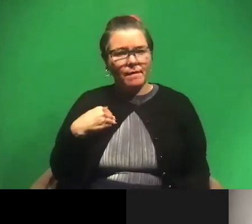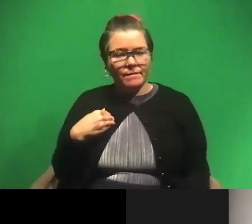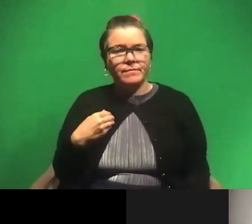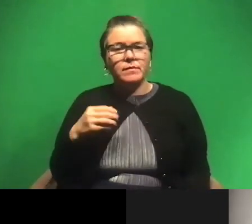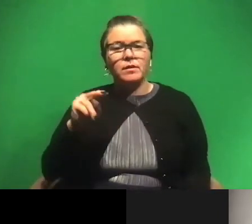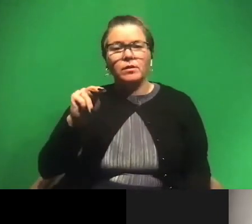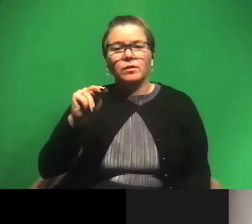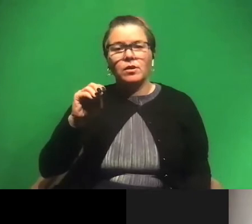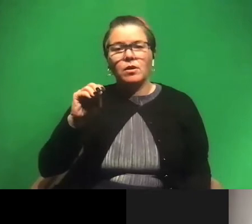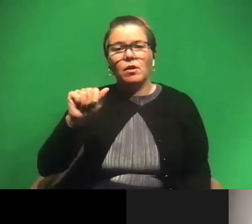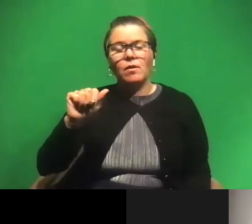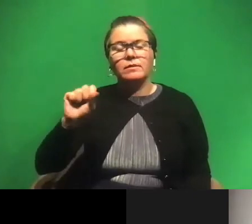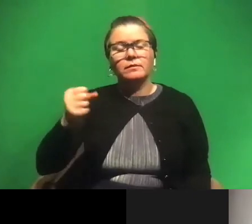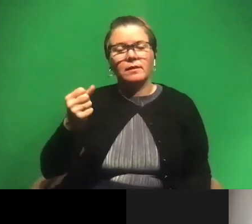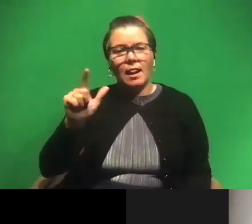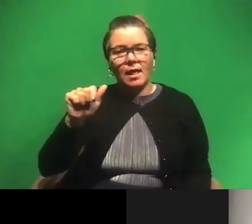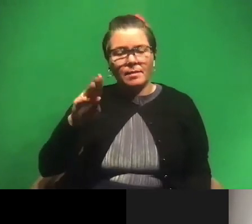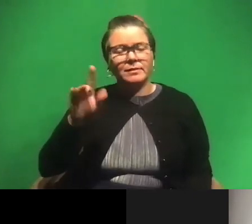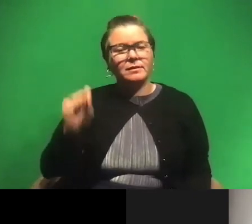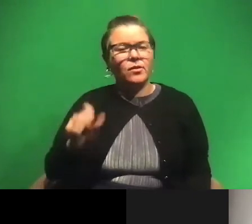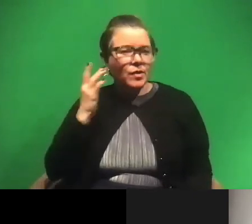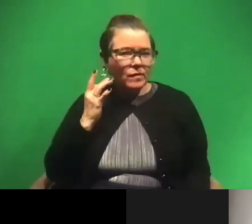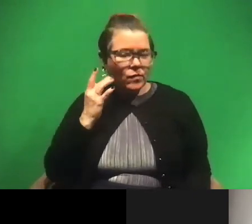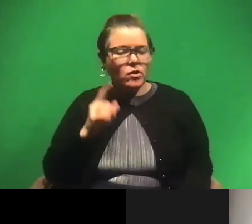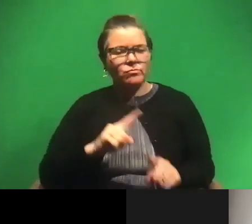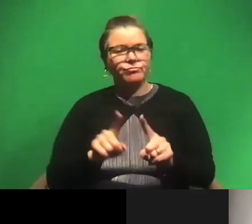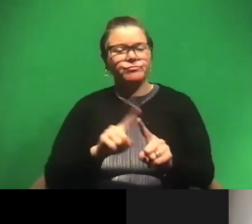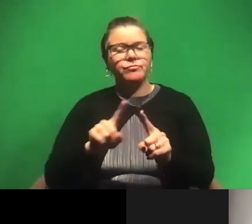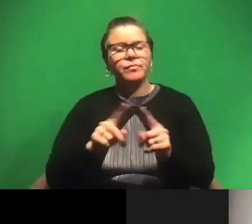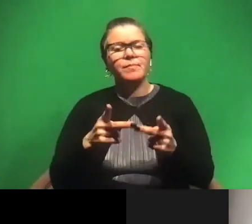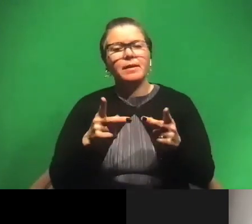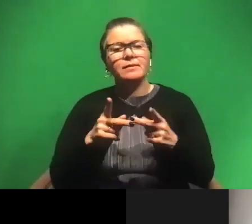NOAA's labs in Southern California. So there's lots of places